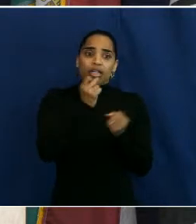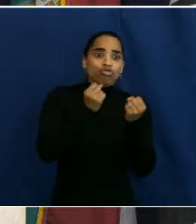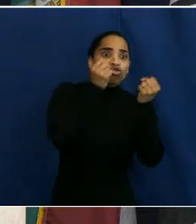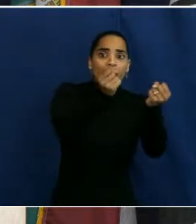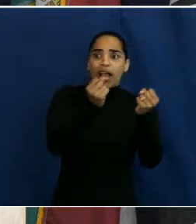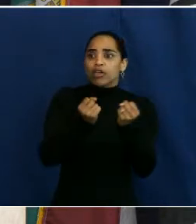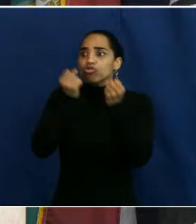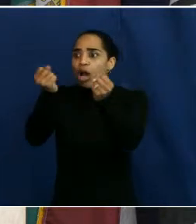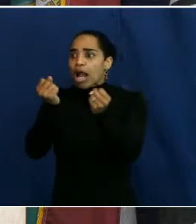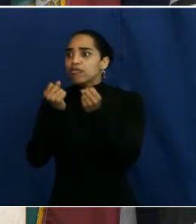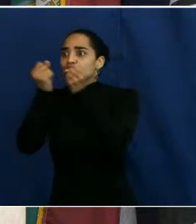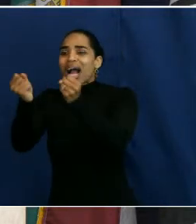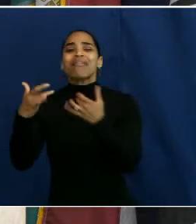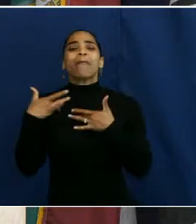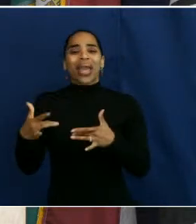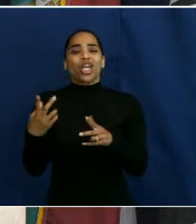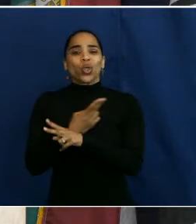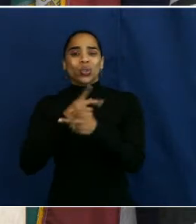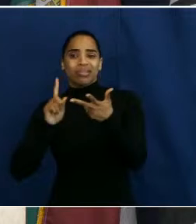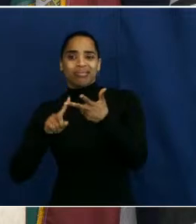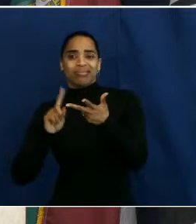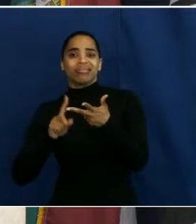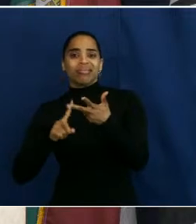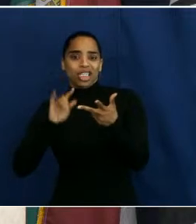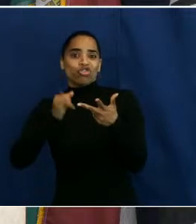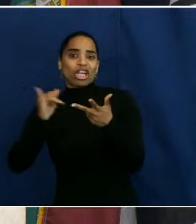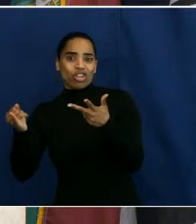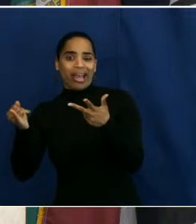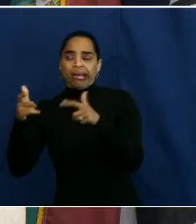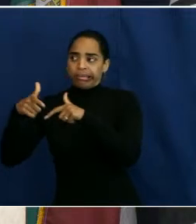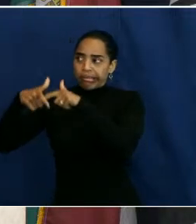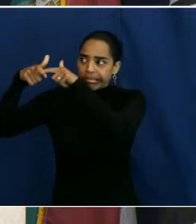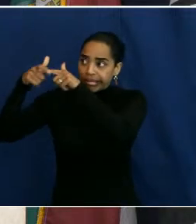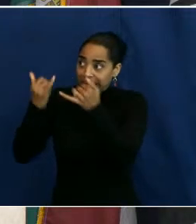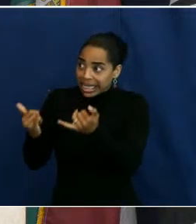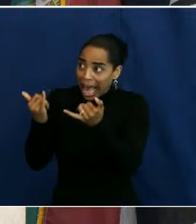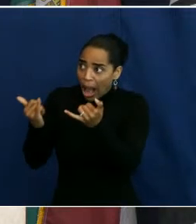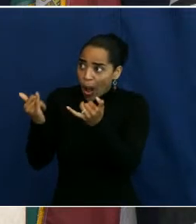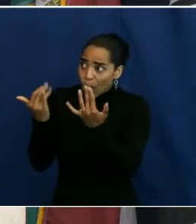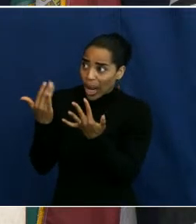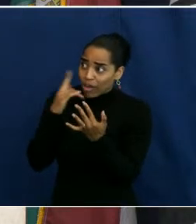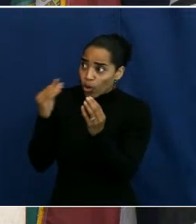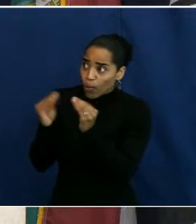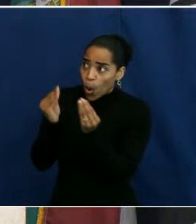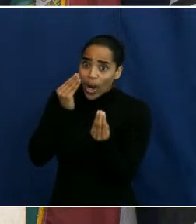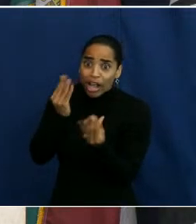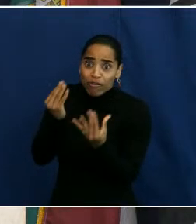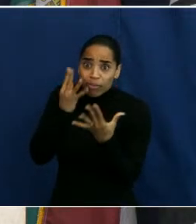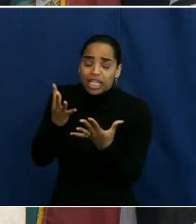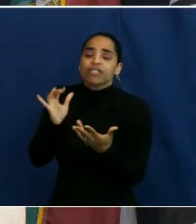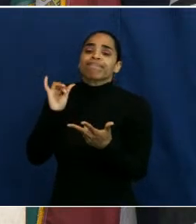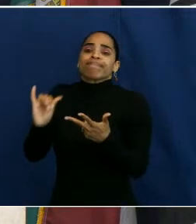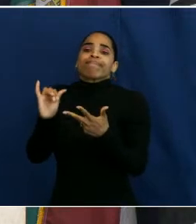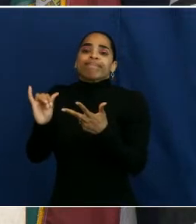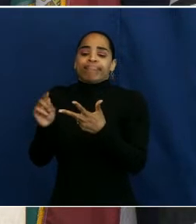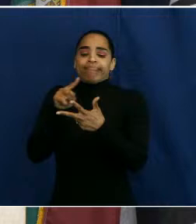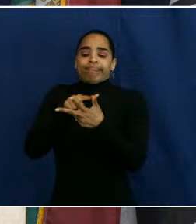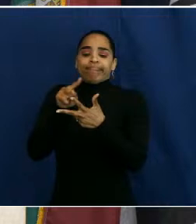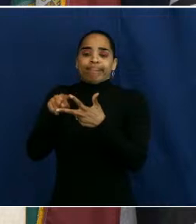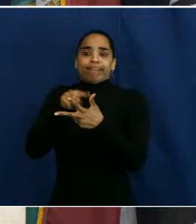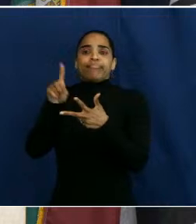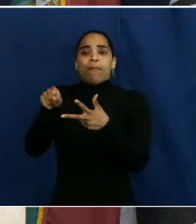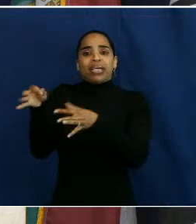vaccines. These sites paused what they're doing to make the appropriate changes to sub in